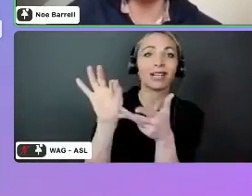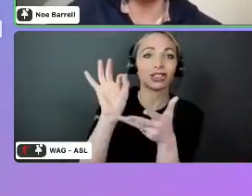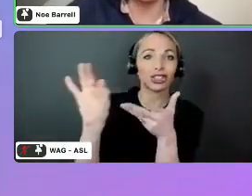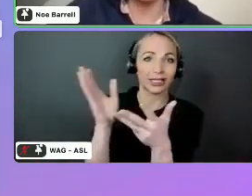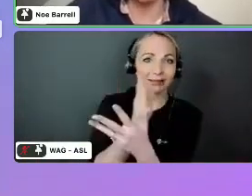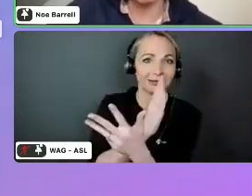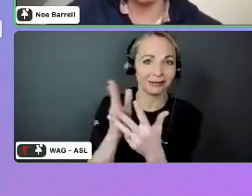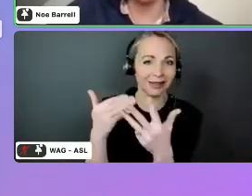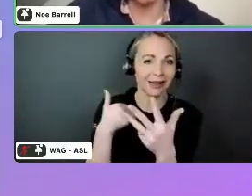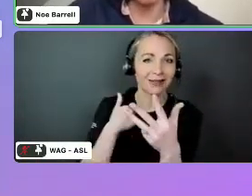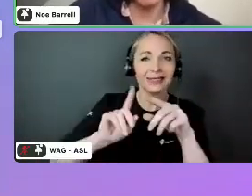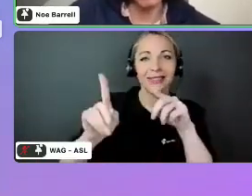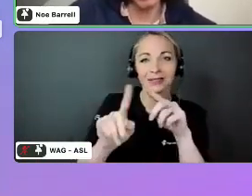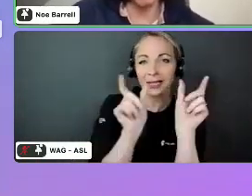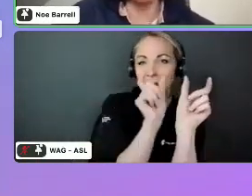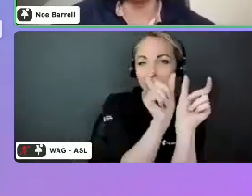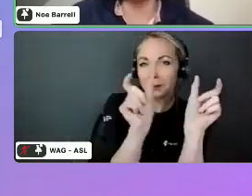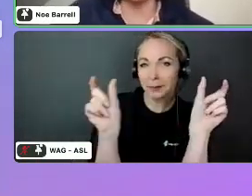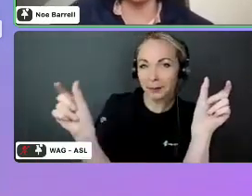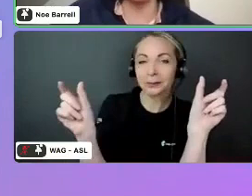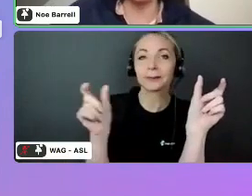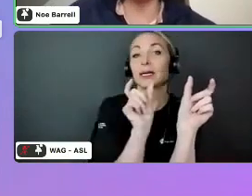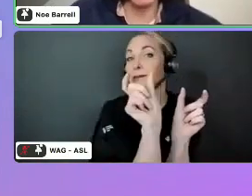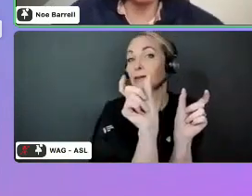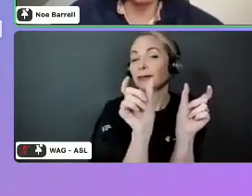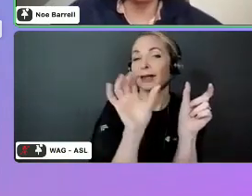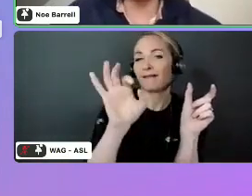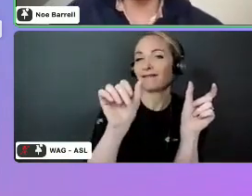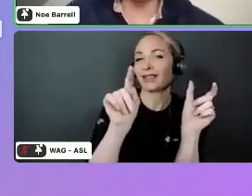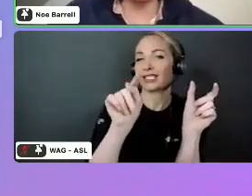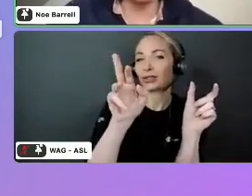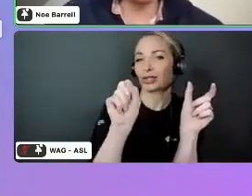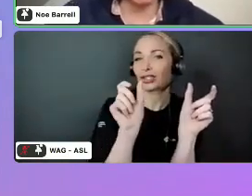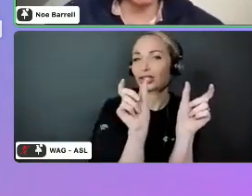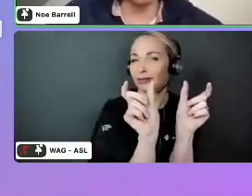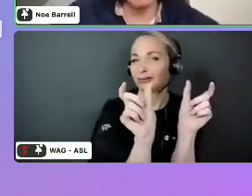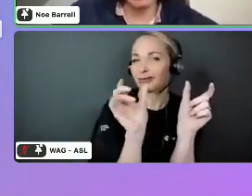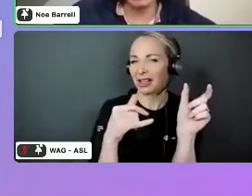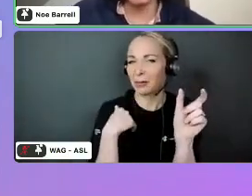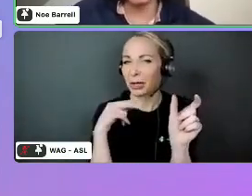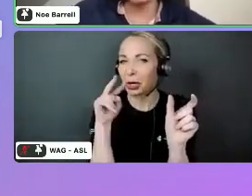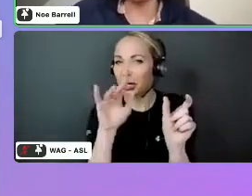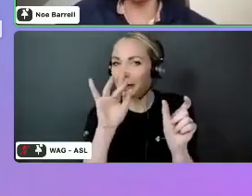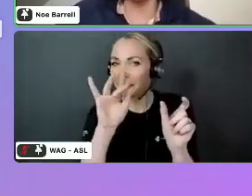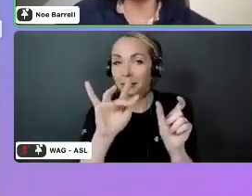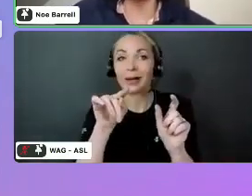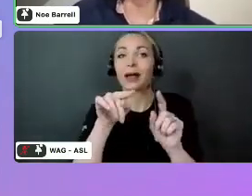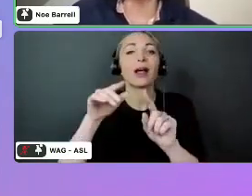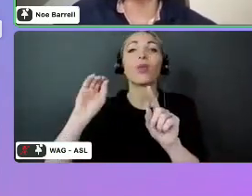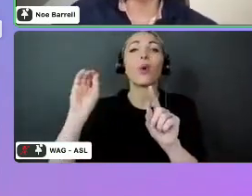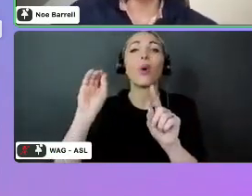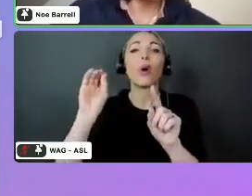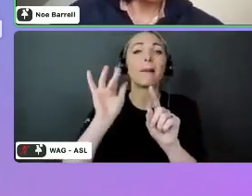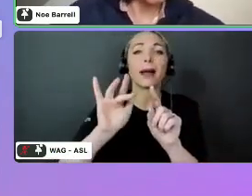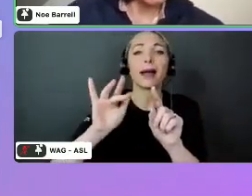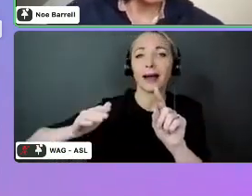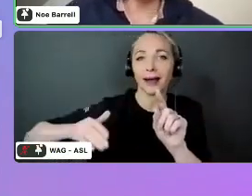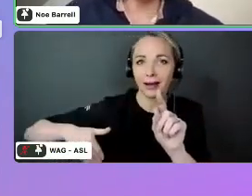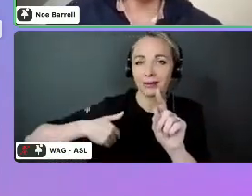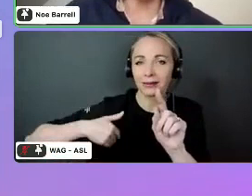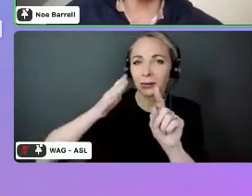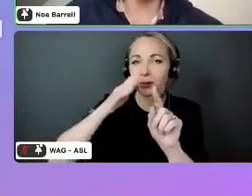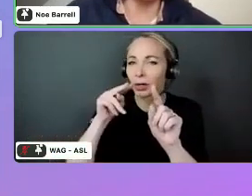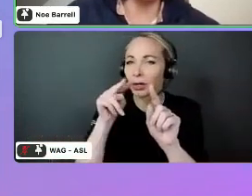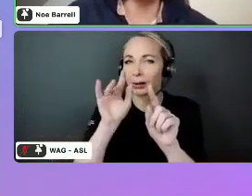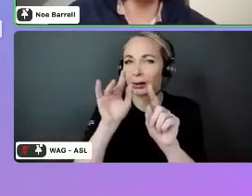at the features tab, the second one, which is an unselected tab. The provided role for that one is button. And